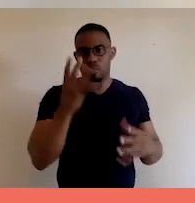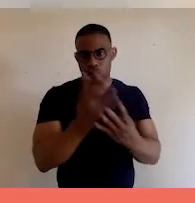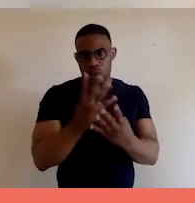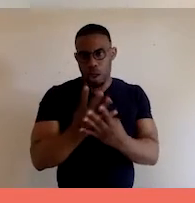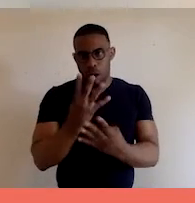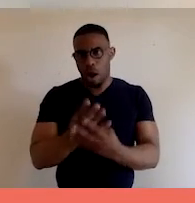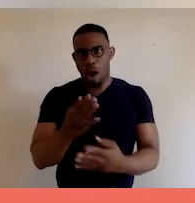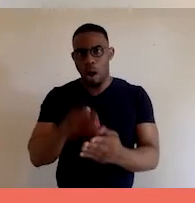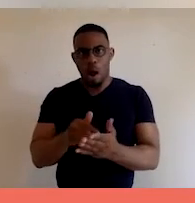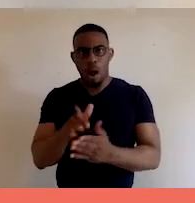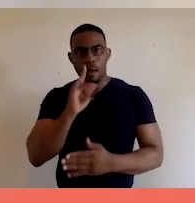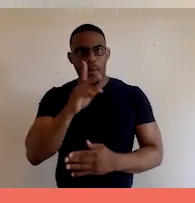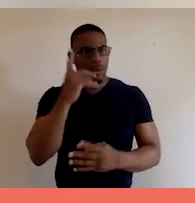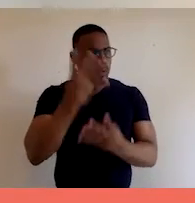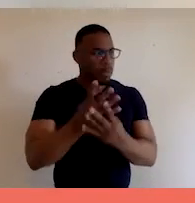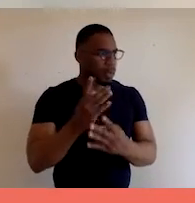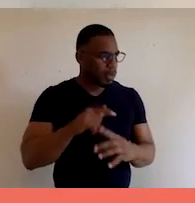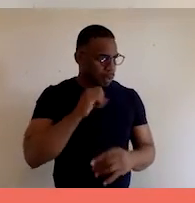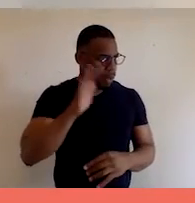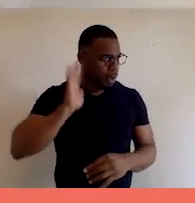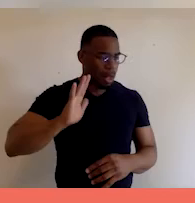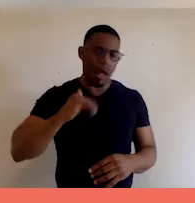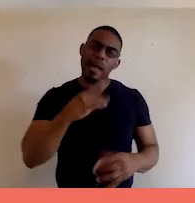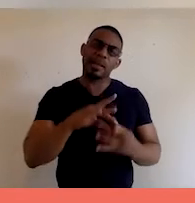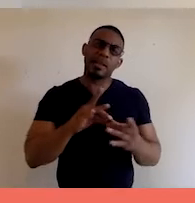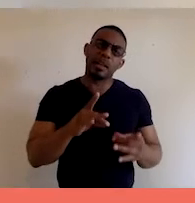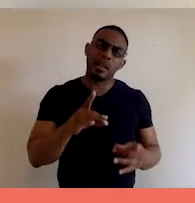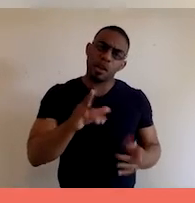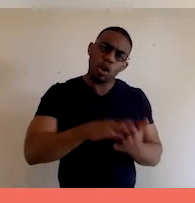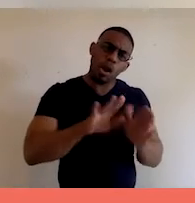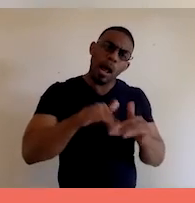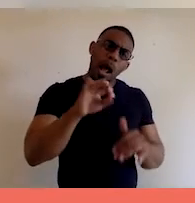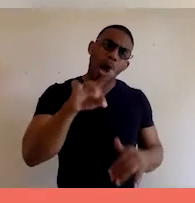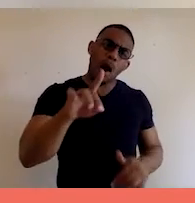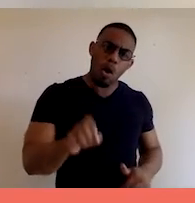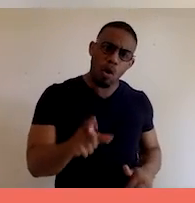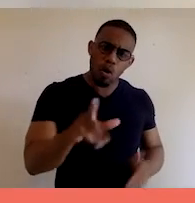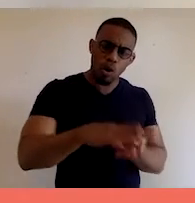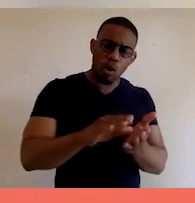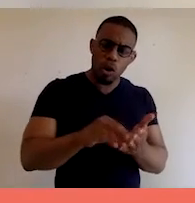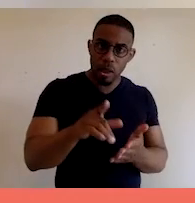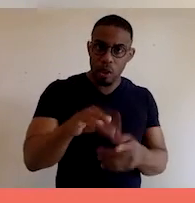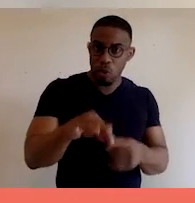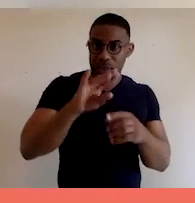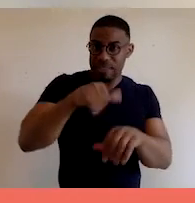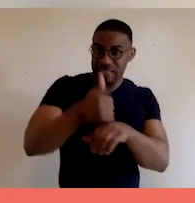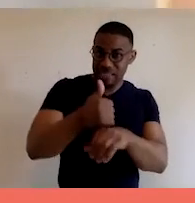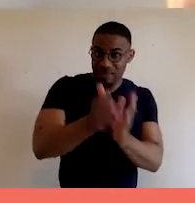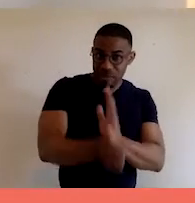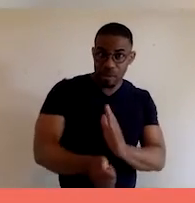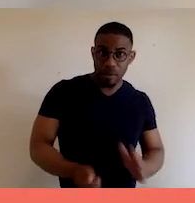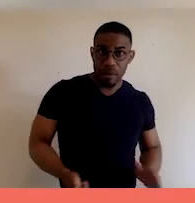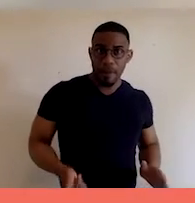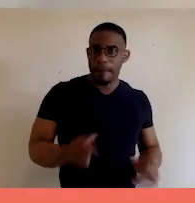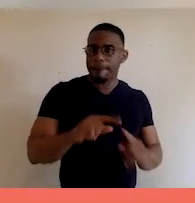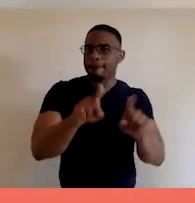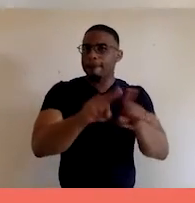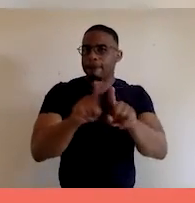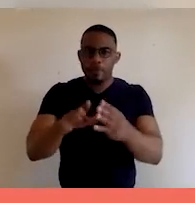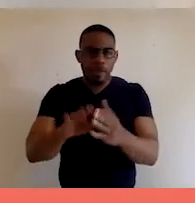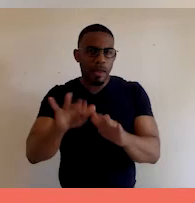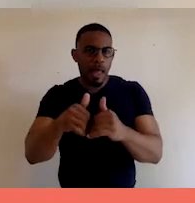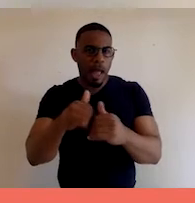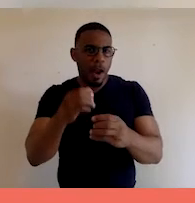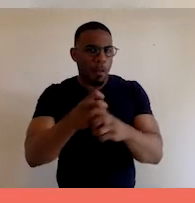often, and I was speaking at a prison not too long ago, and I said, you're learning how to code. You're learning a unique set of skills, but you're also learning